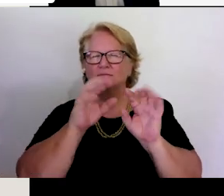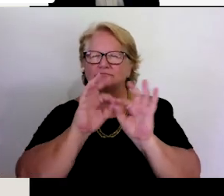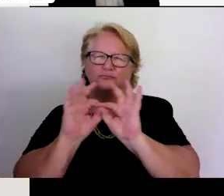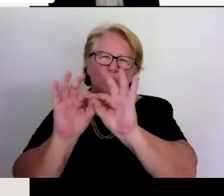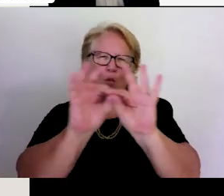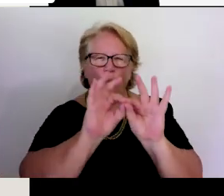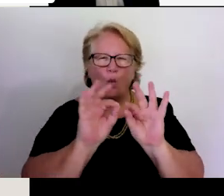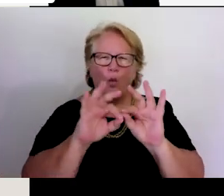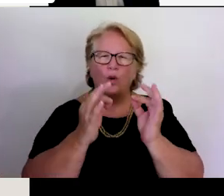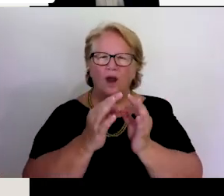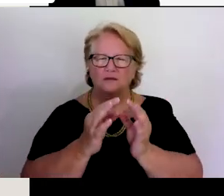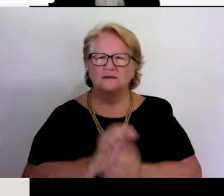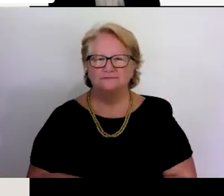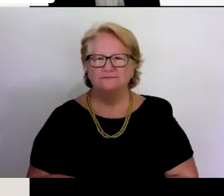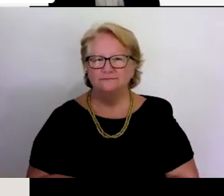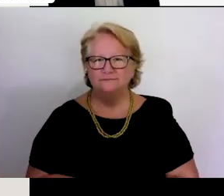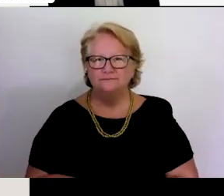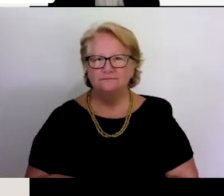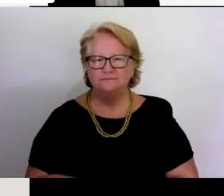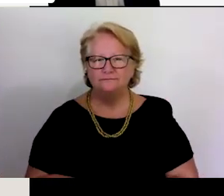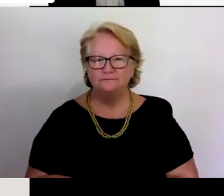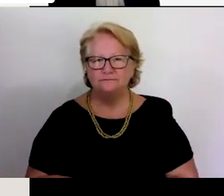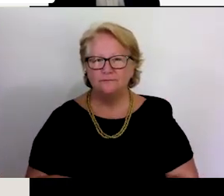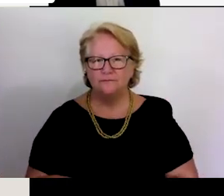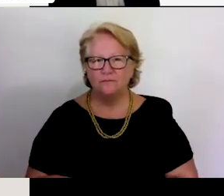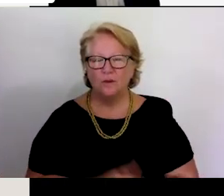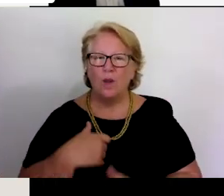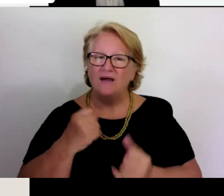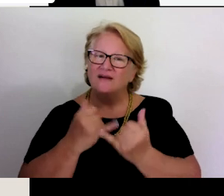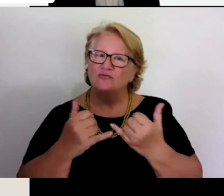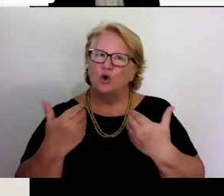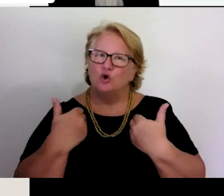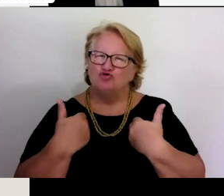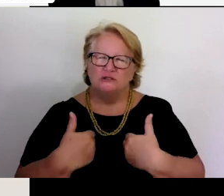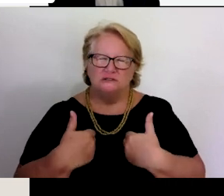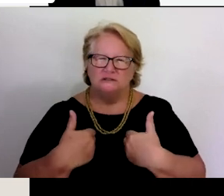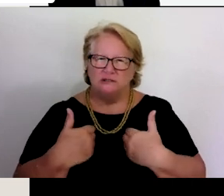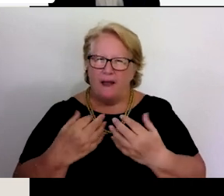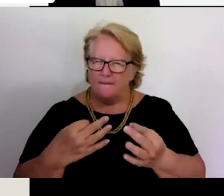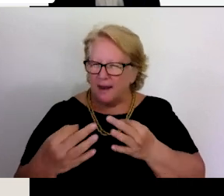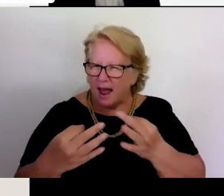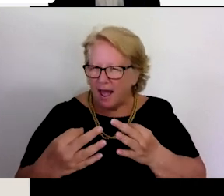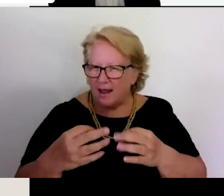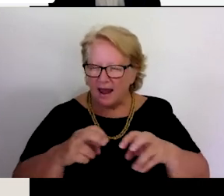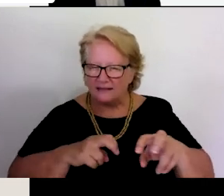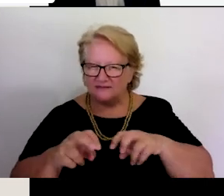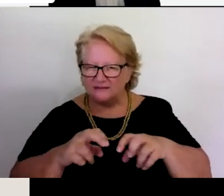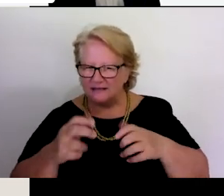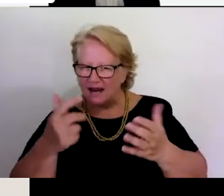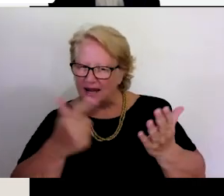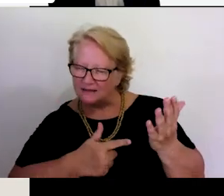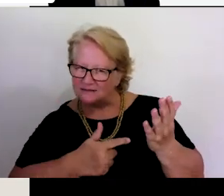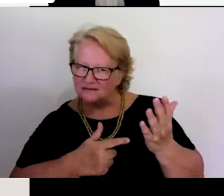and consortium members. We have a really rich work plan and activity list that